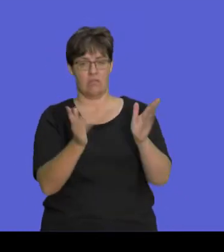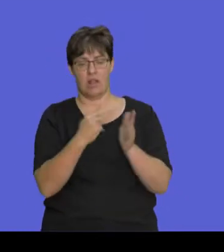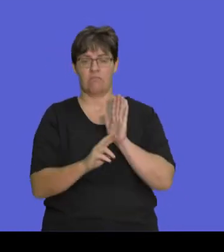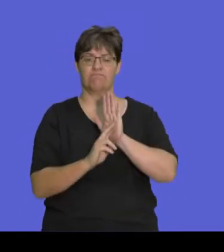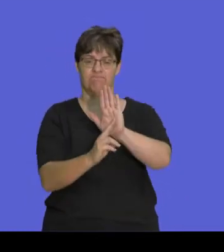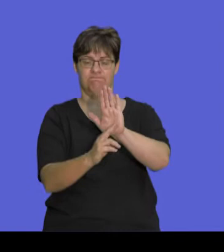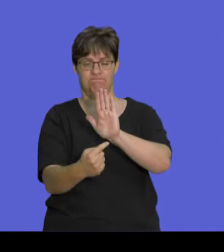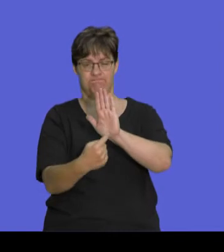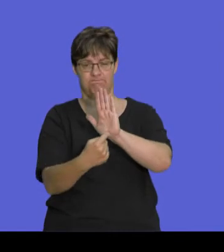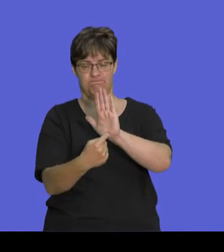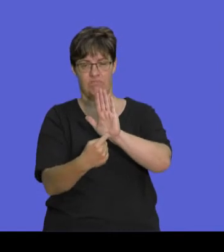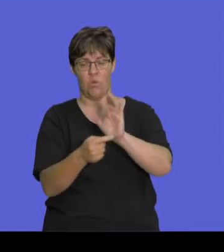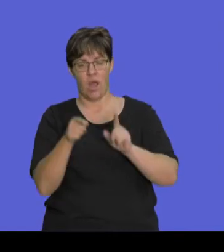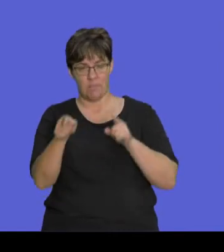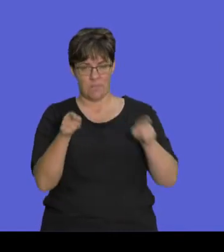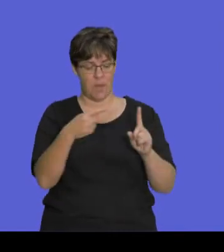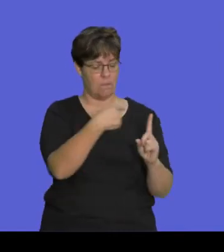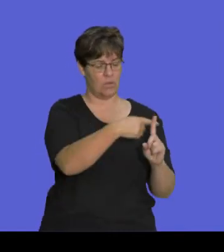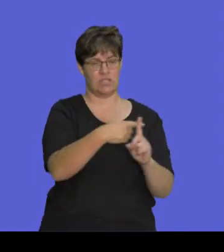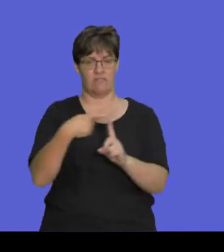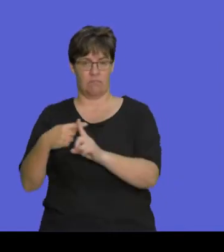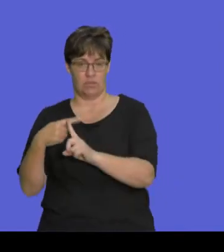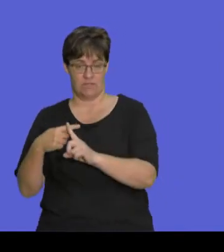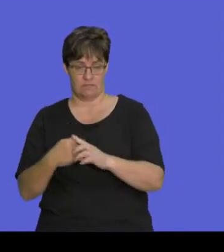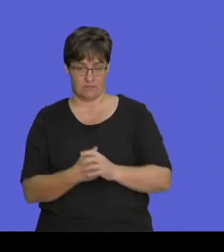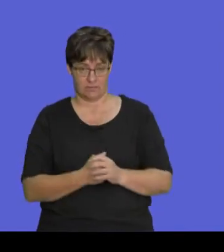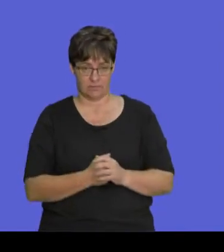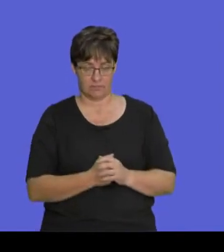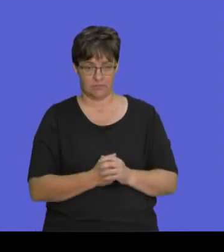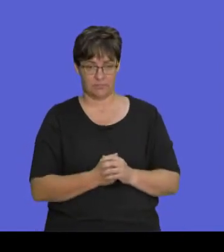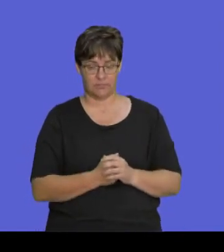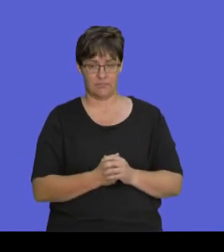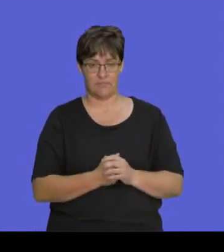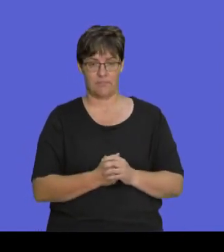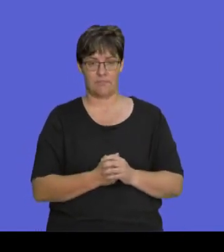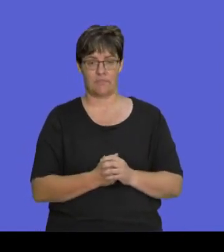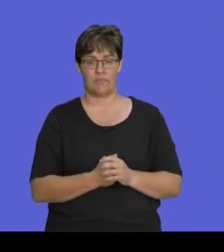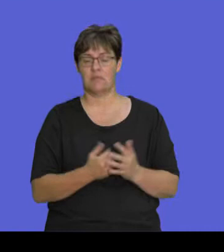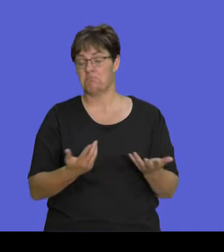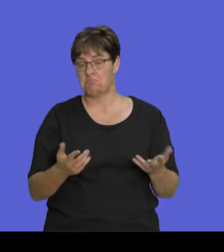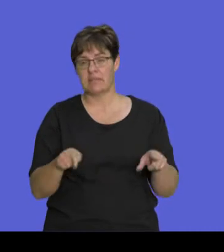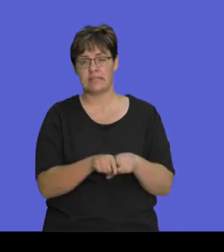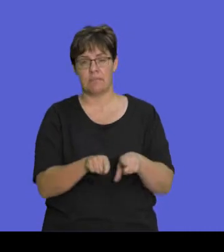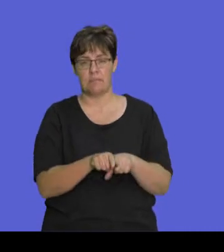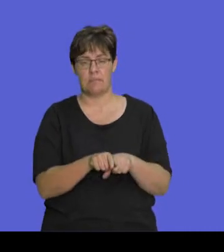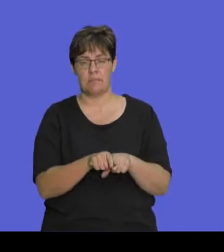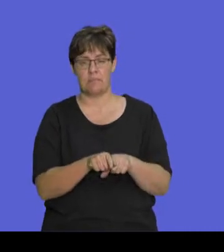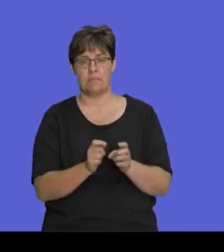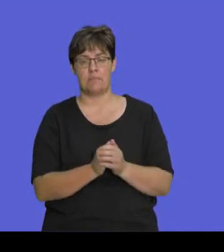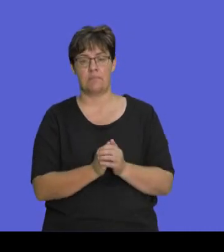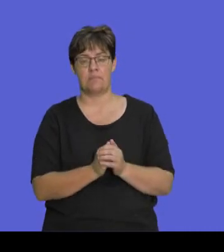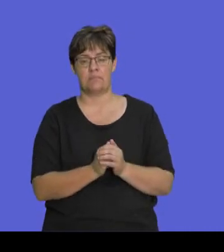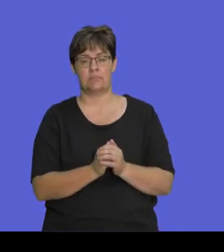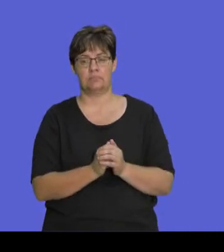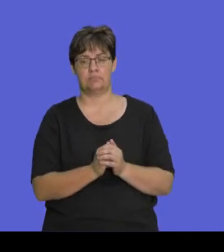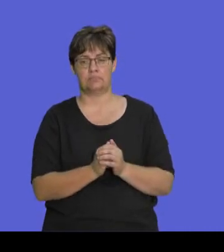2 positive point charges, right? And also the force that exerted, if this, let's say for argument's